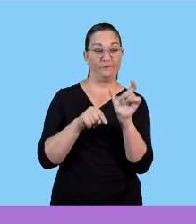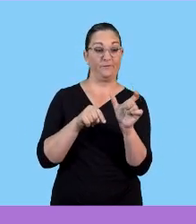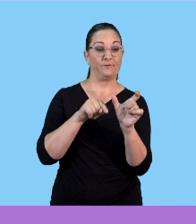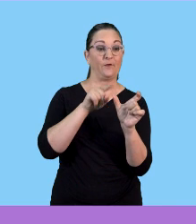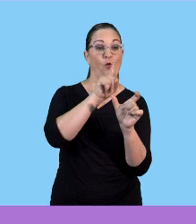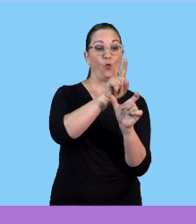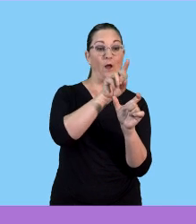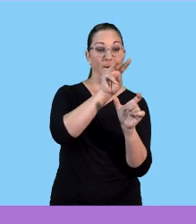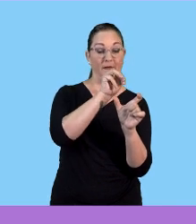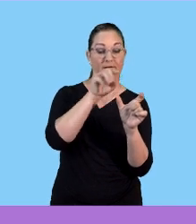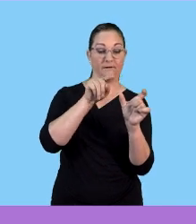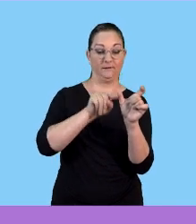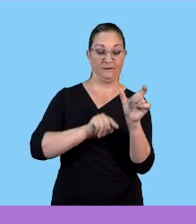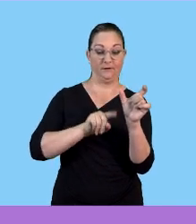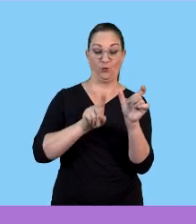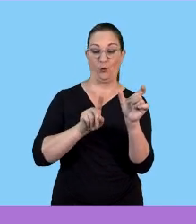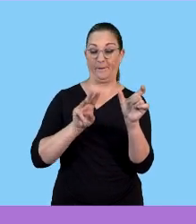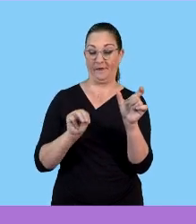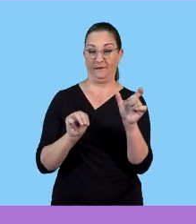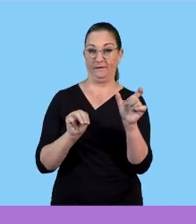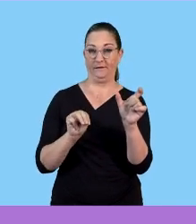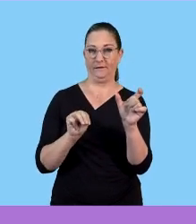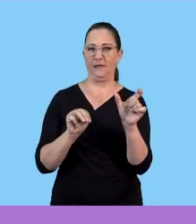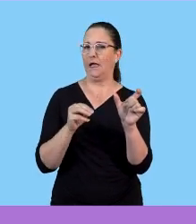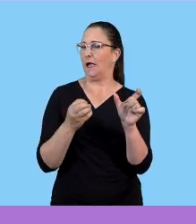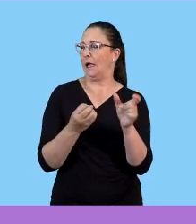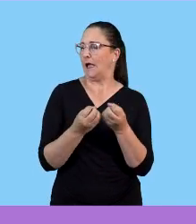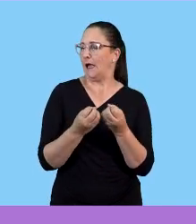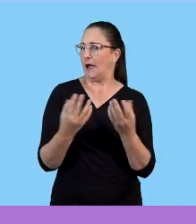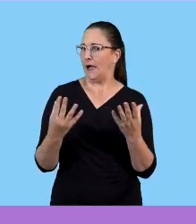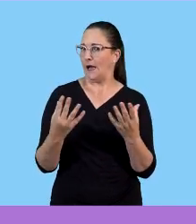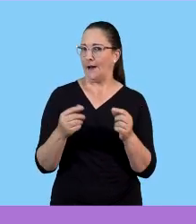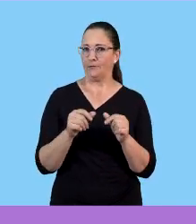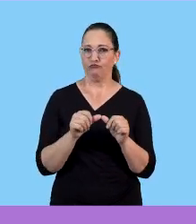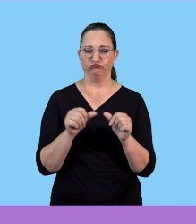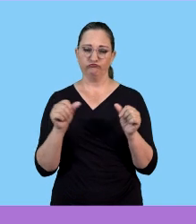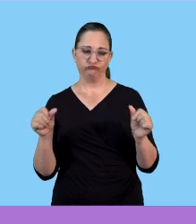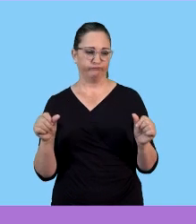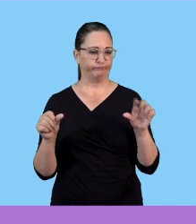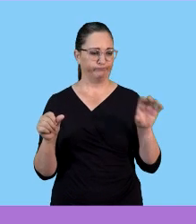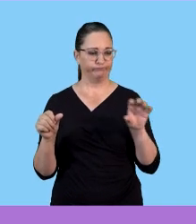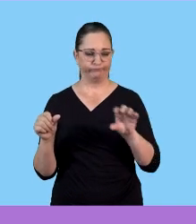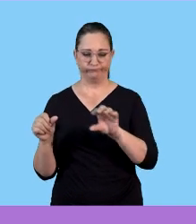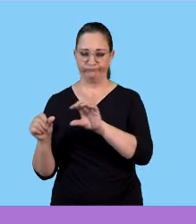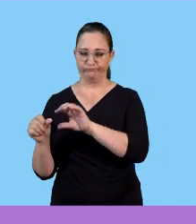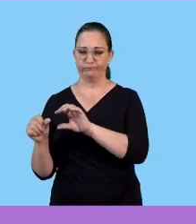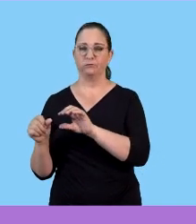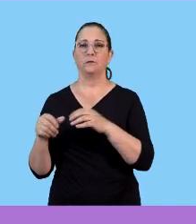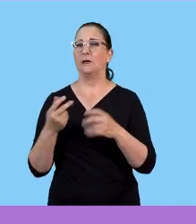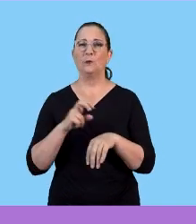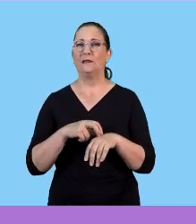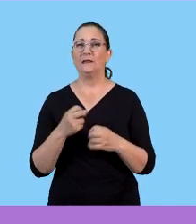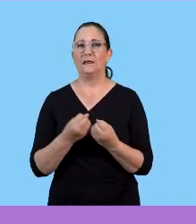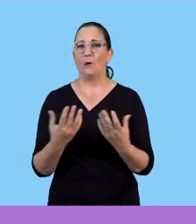measuring 1 meter by 1 meter. How many squares of grass are needed? All